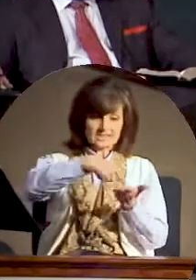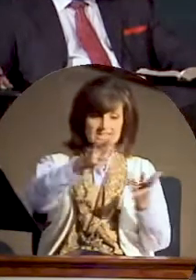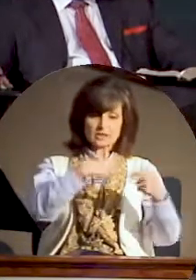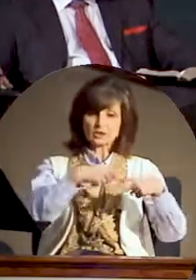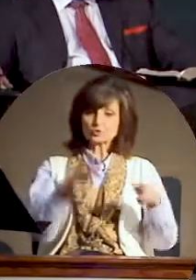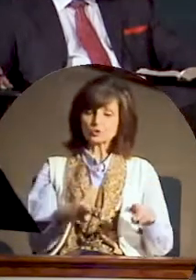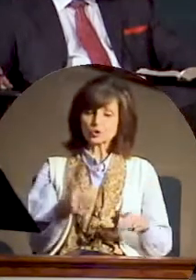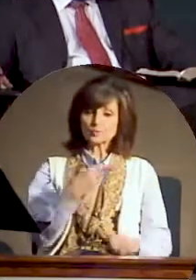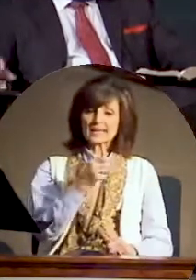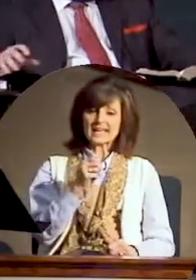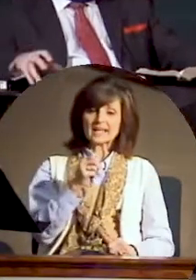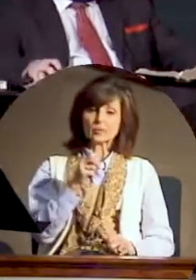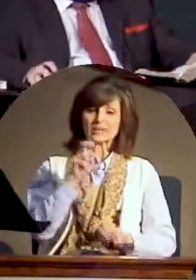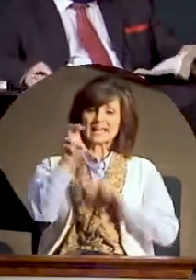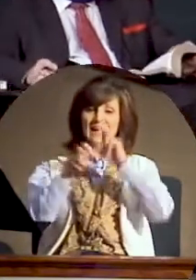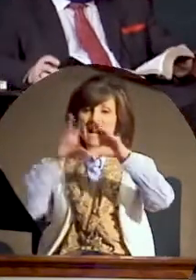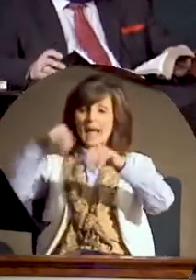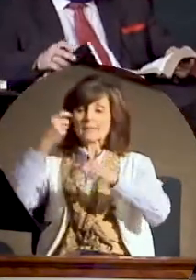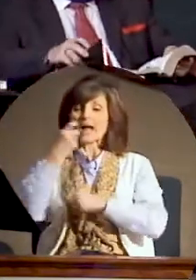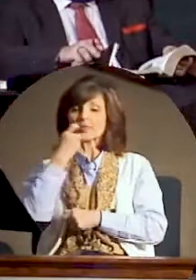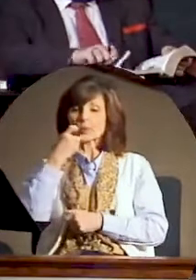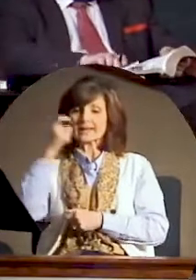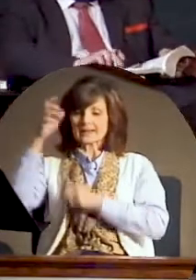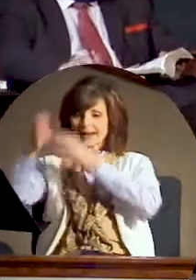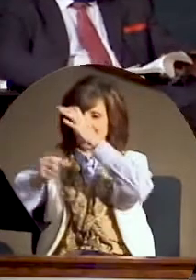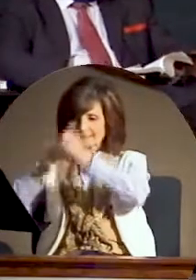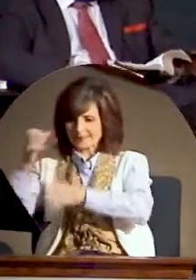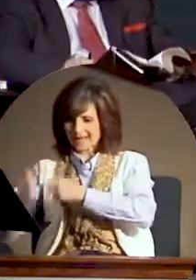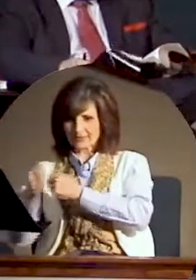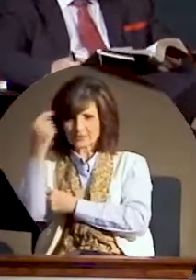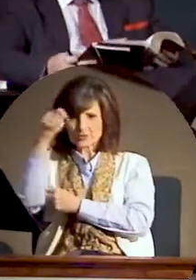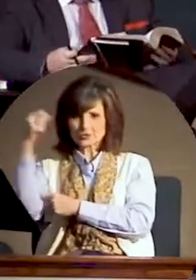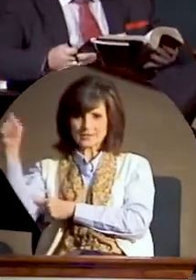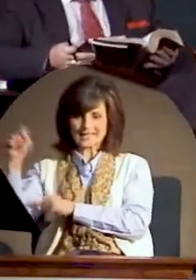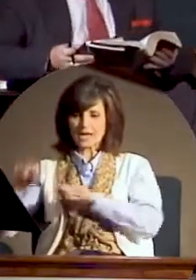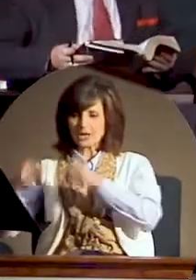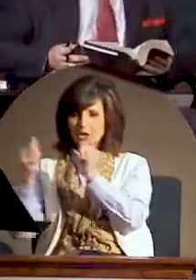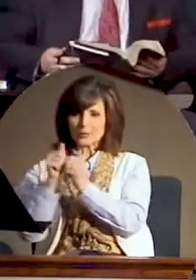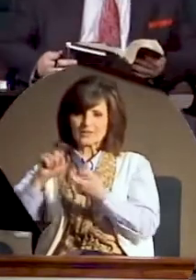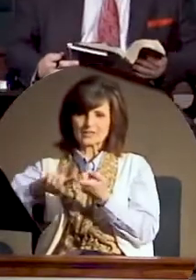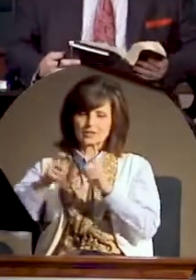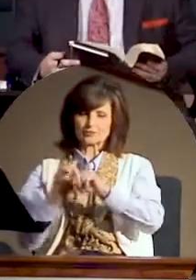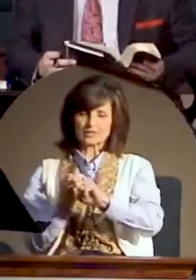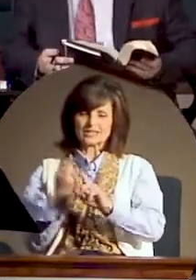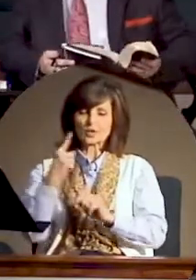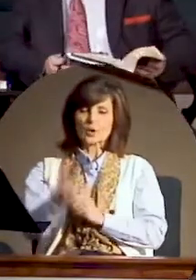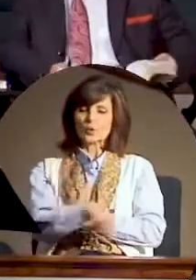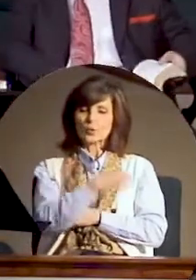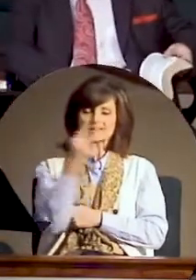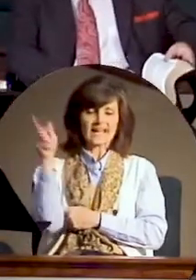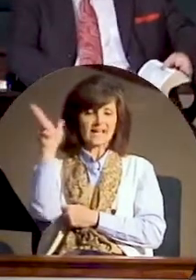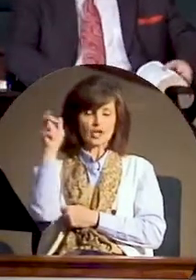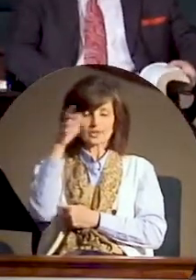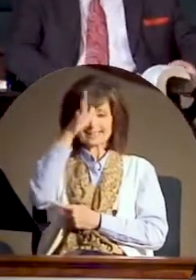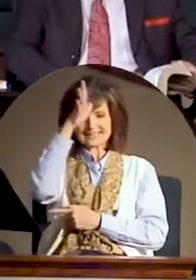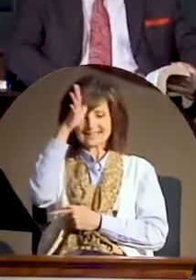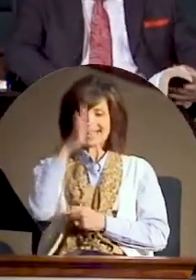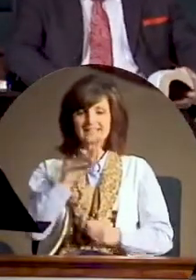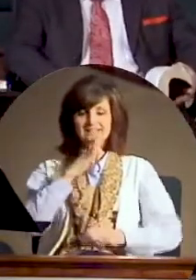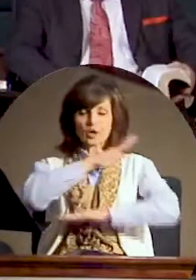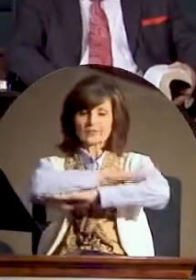and he'd scurry down and go be with his friends or whatever. One day he heard his daddy talking at the table, and he